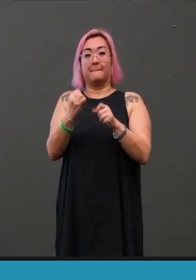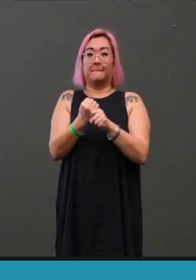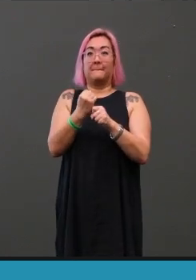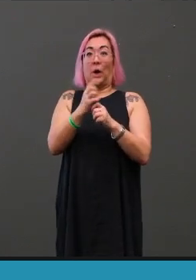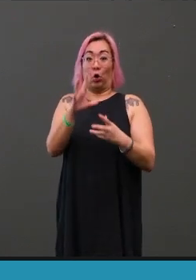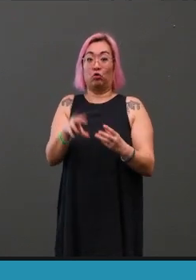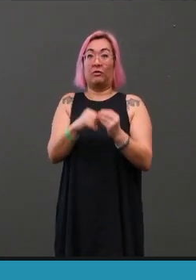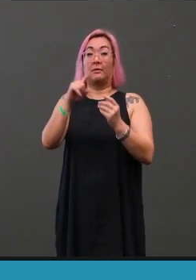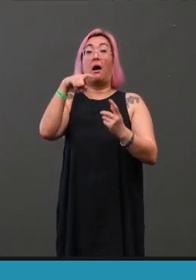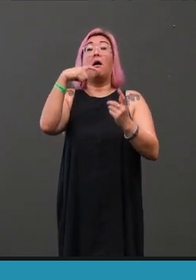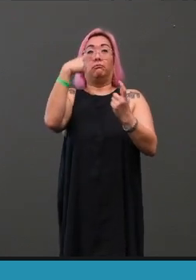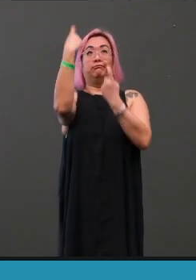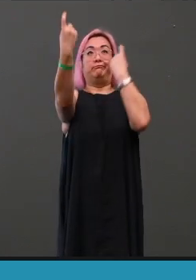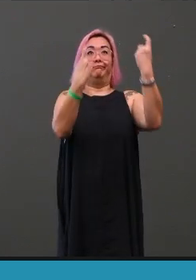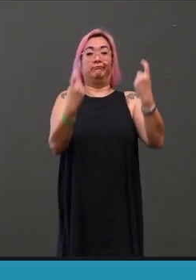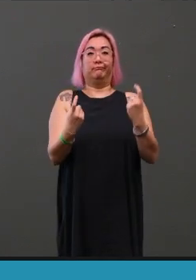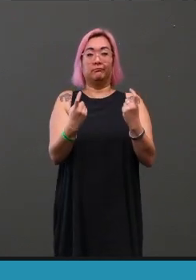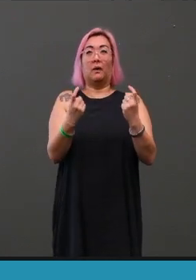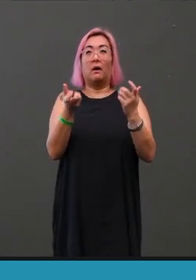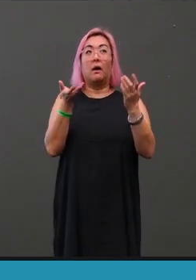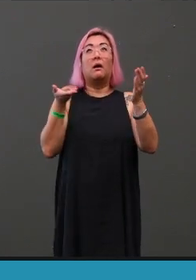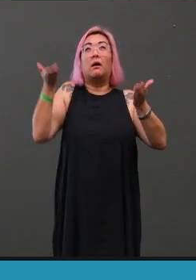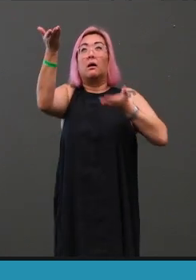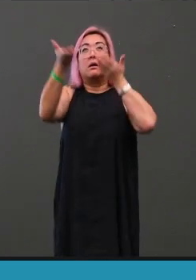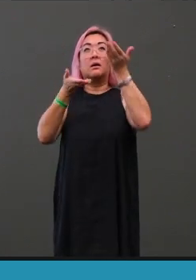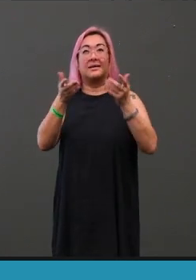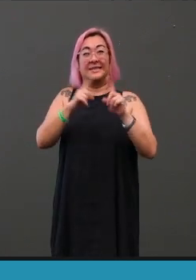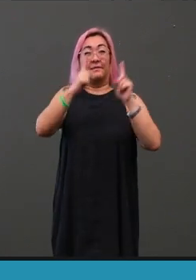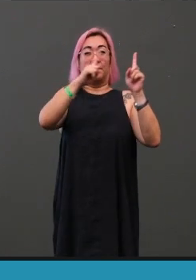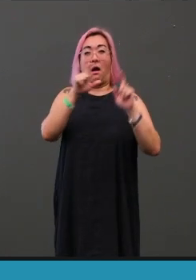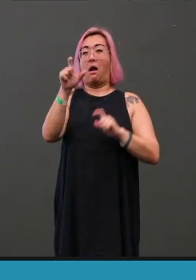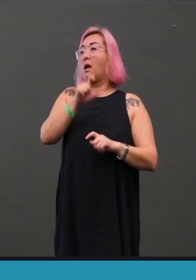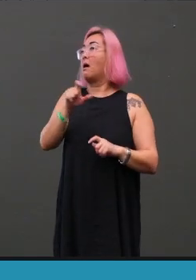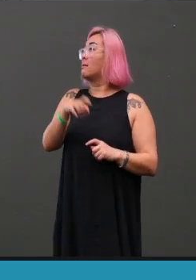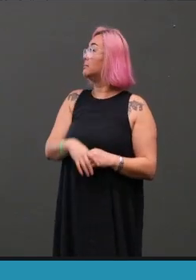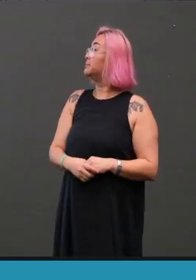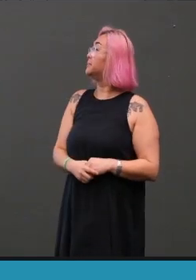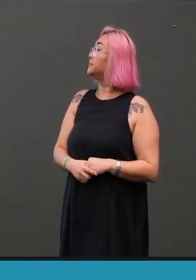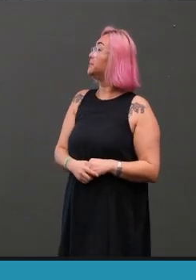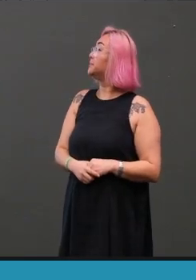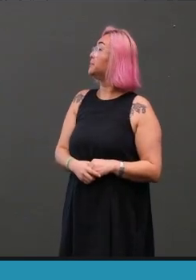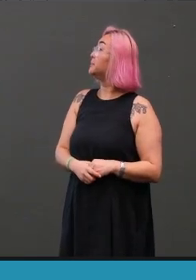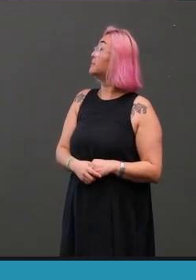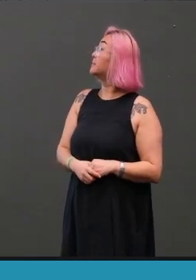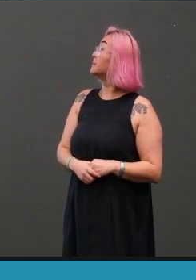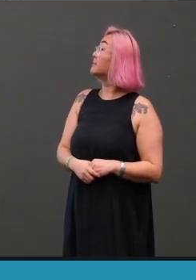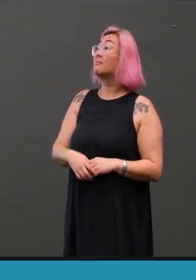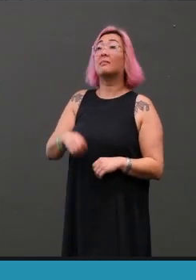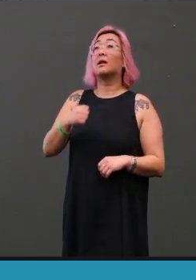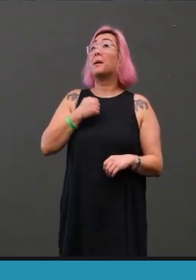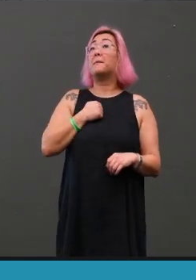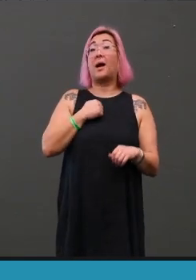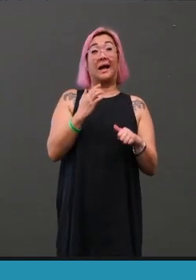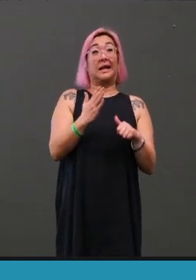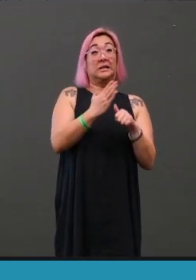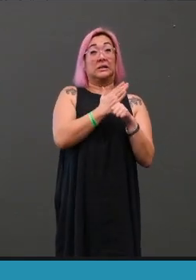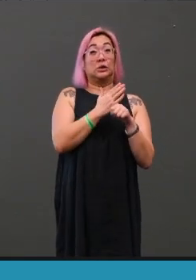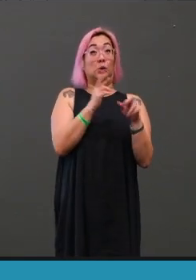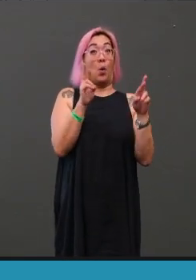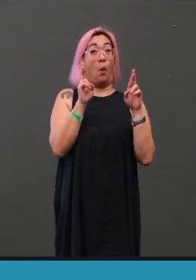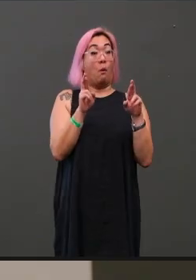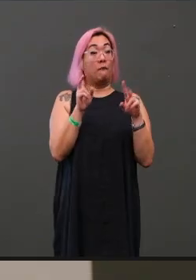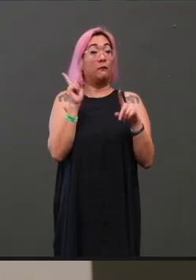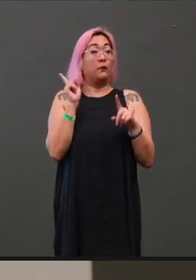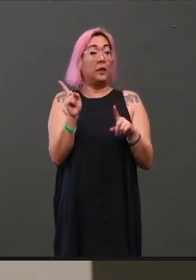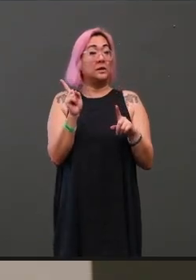characters, it feels like, when you do this. My initial hope for this was, when we started working on it, that we